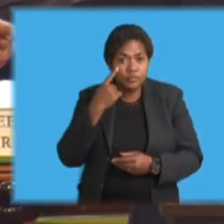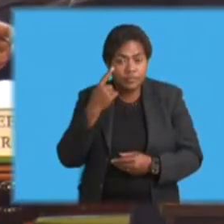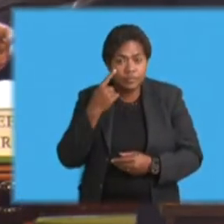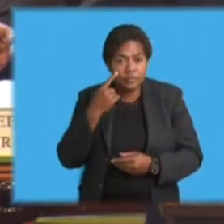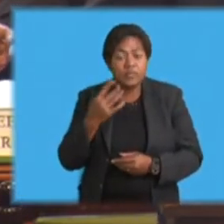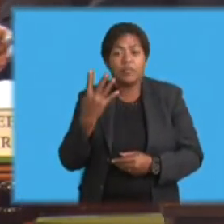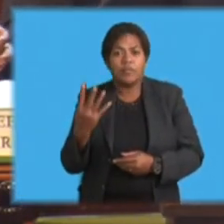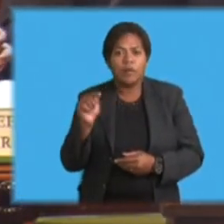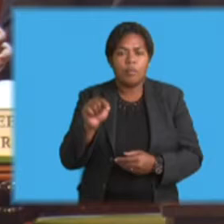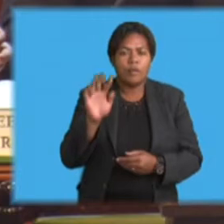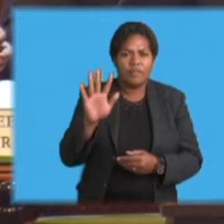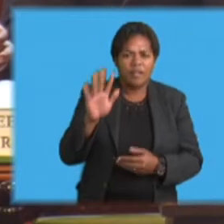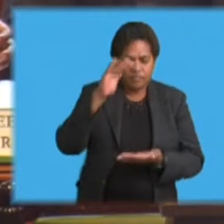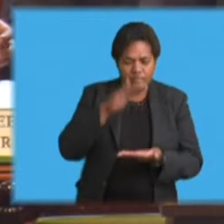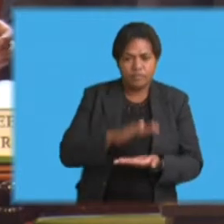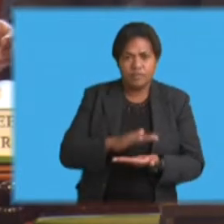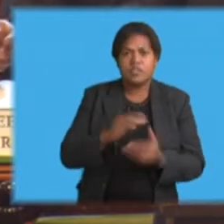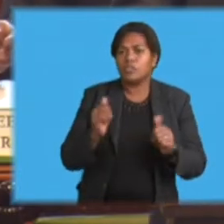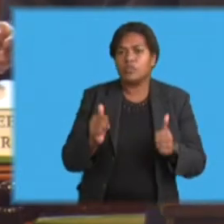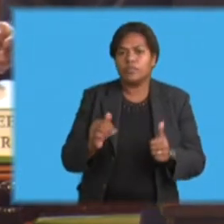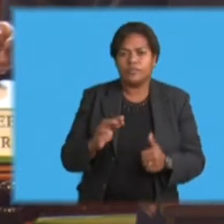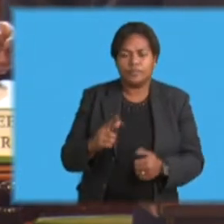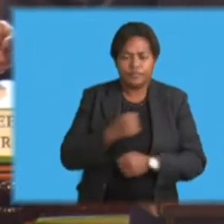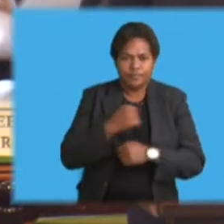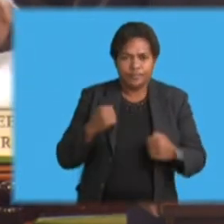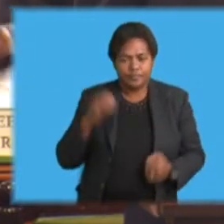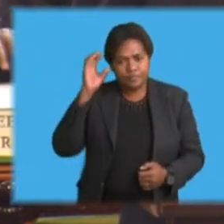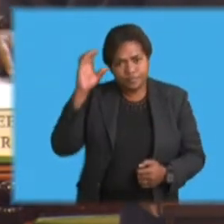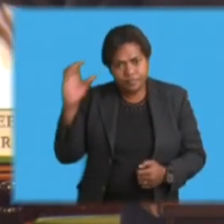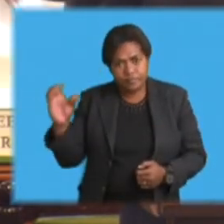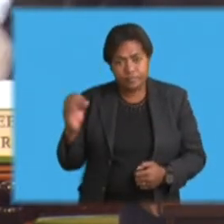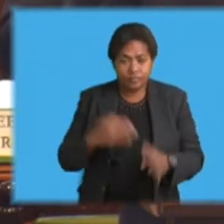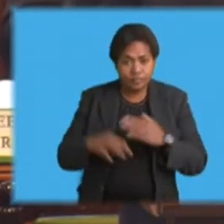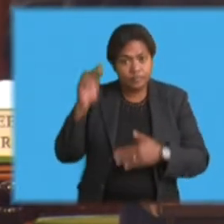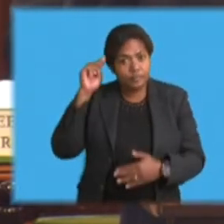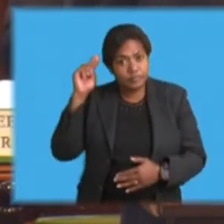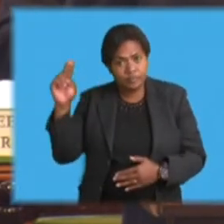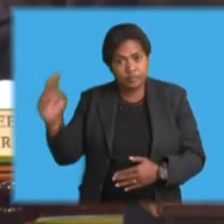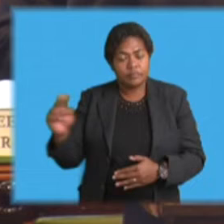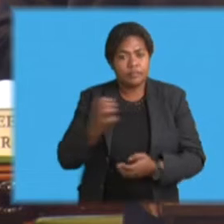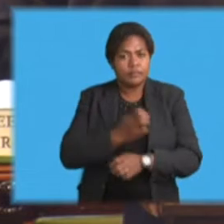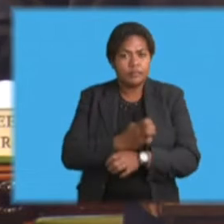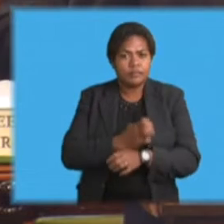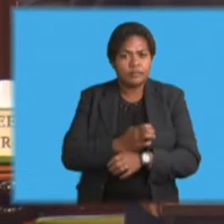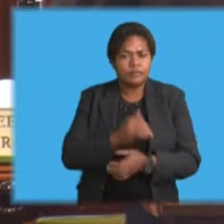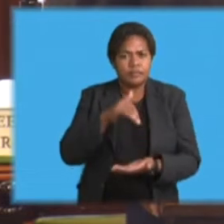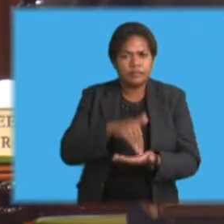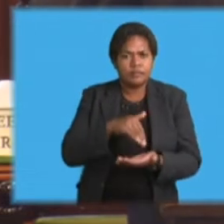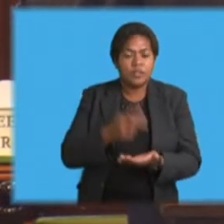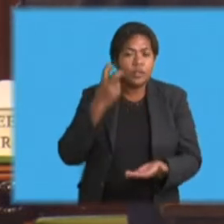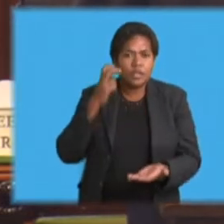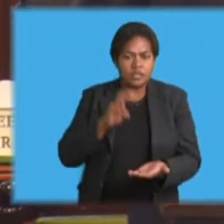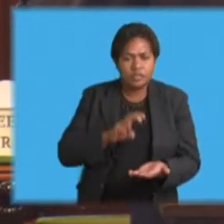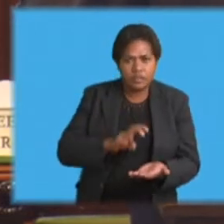4.5%, which is very low and good for our country. Within the National Employment Center, what we do is we register people that are unemployed and